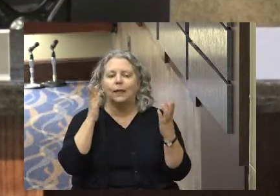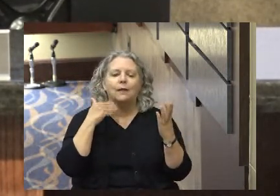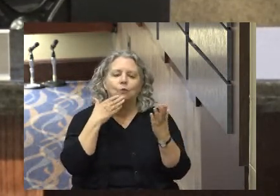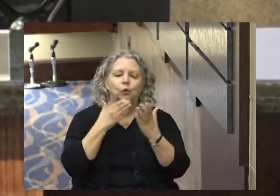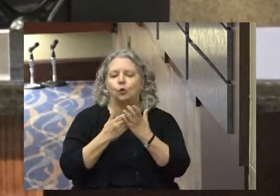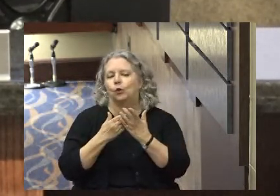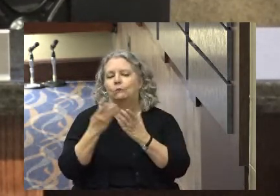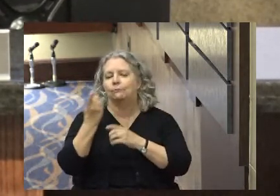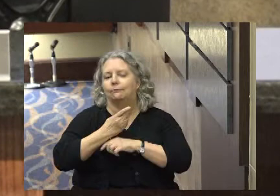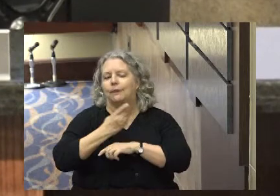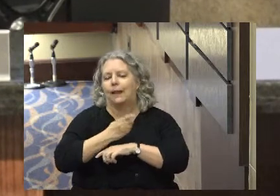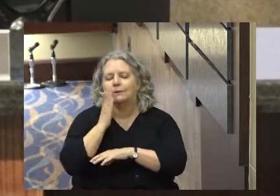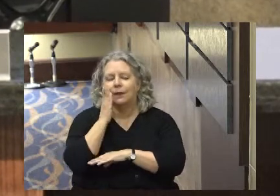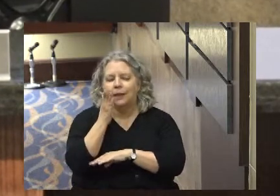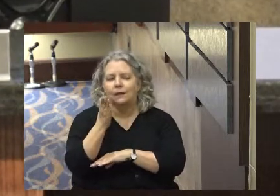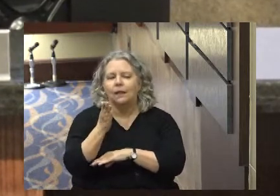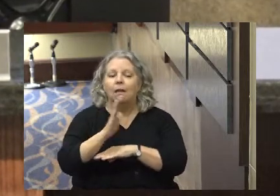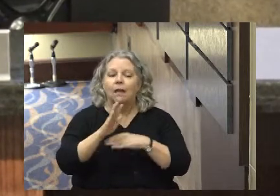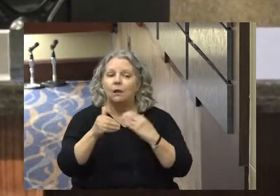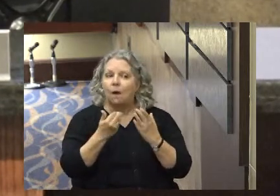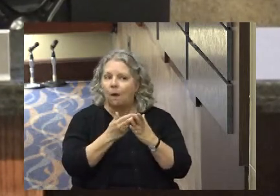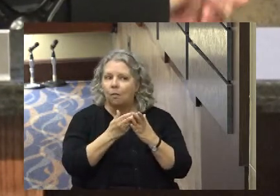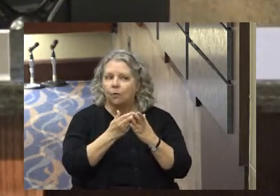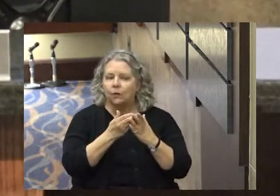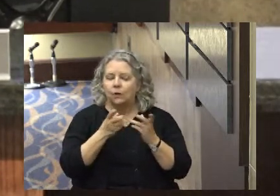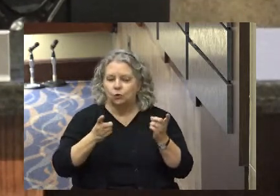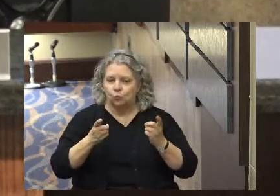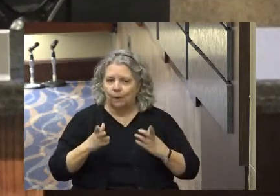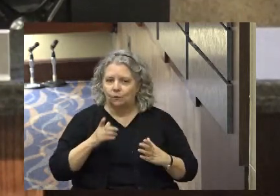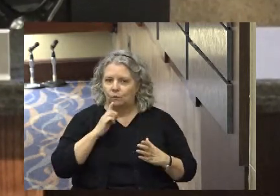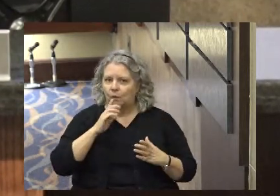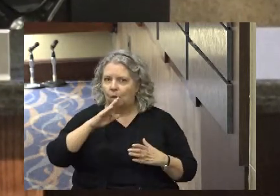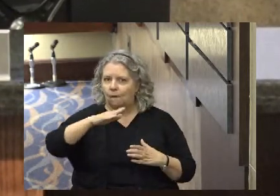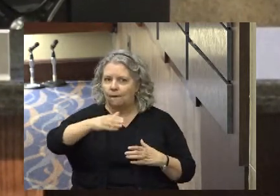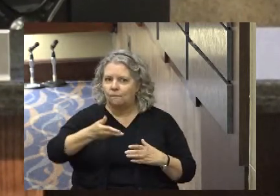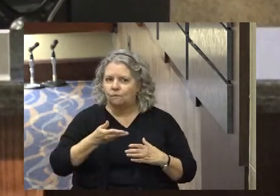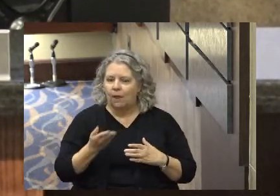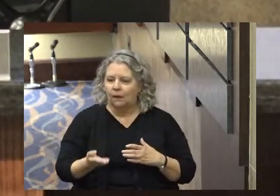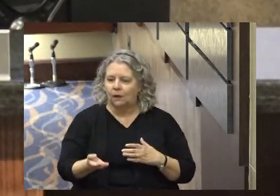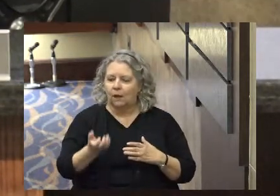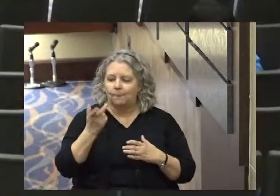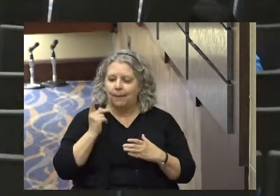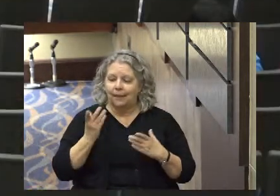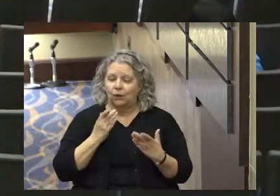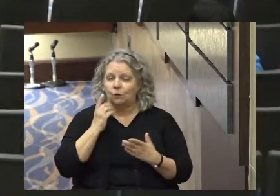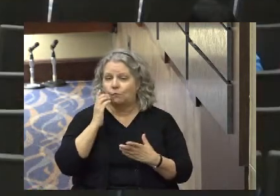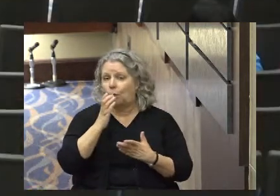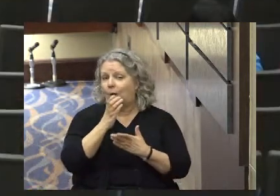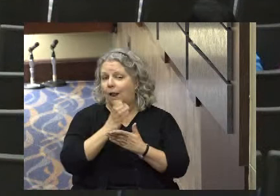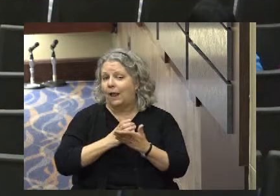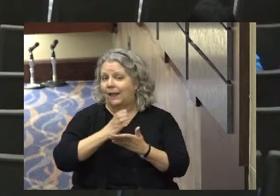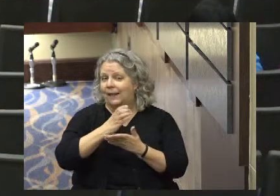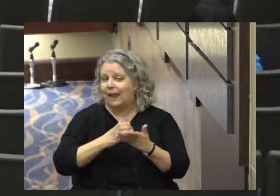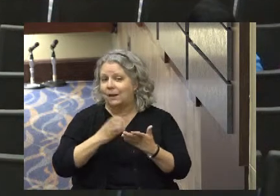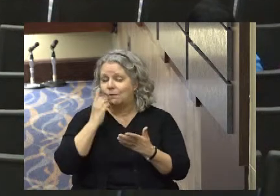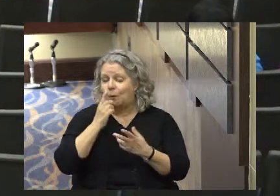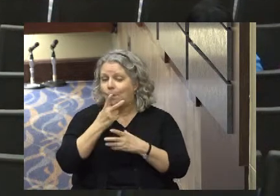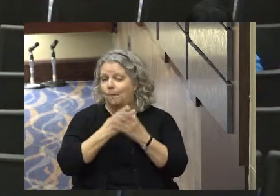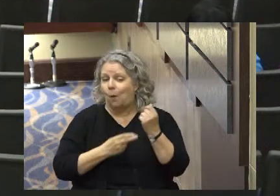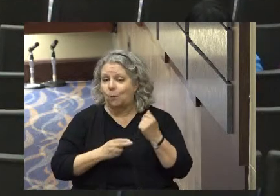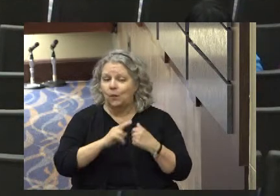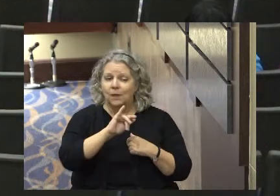We are going to have, all the directors are invited back in here for cake for Jennifer and Bradley to